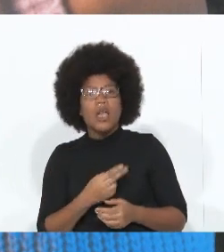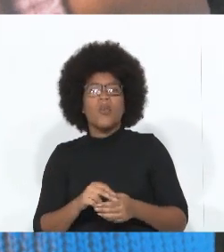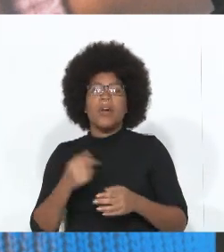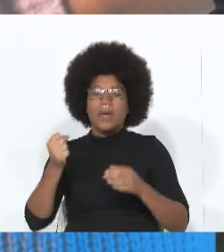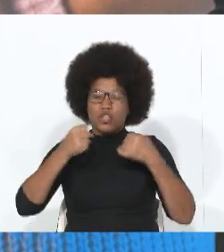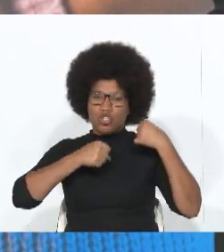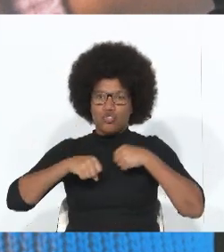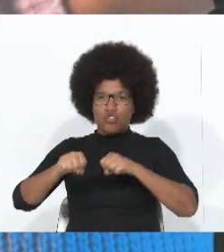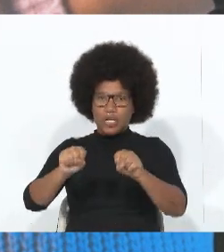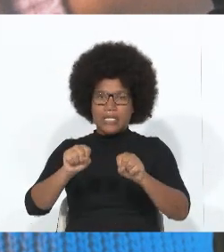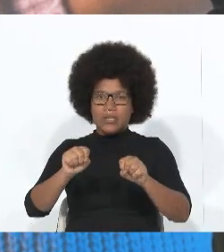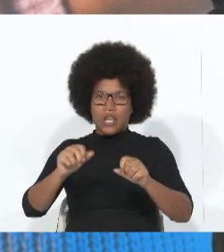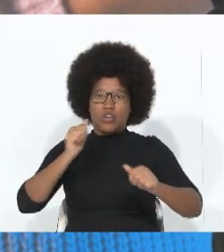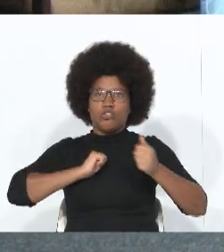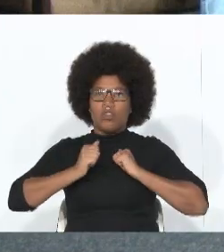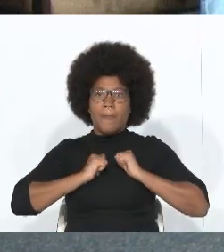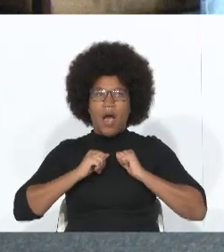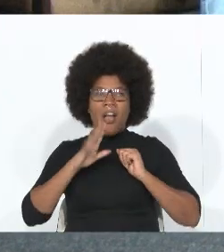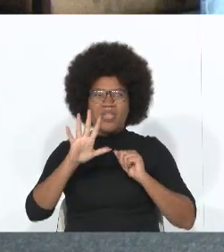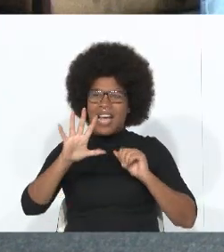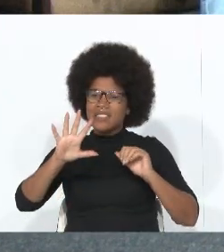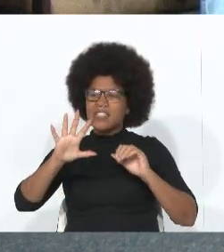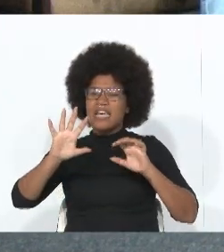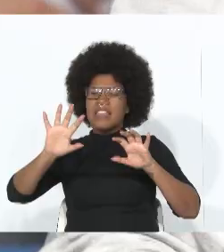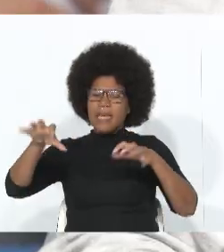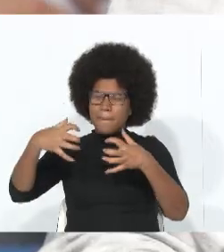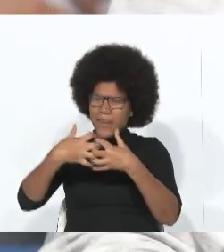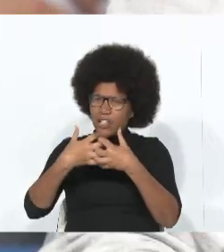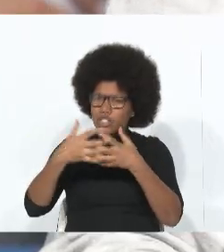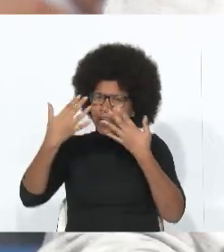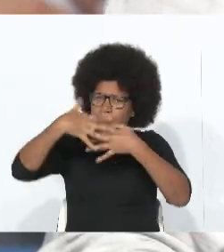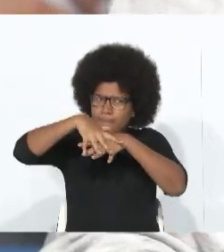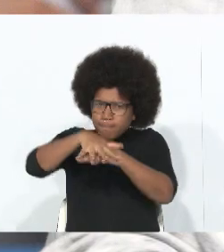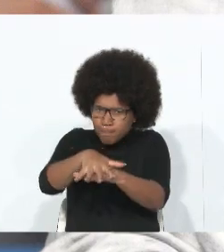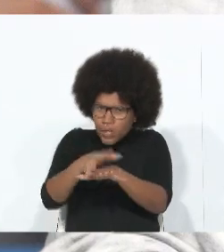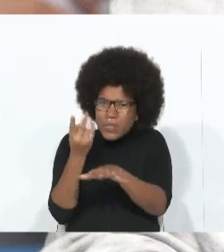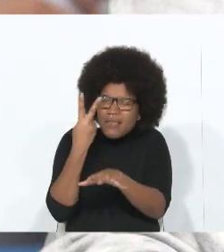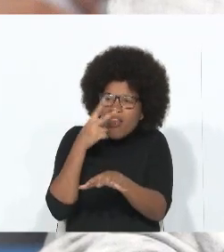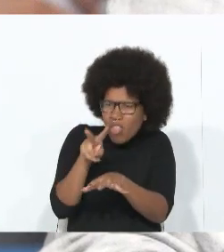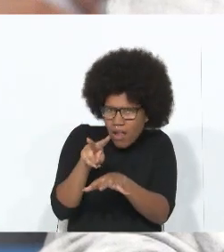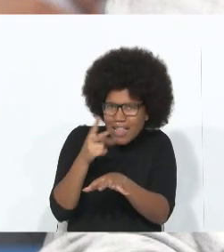theater. Right. But that's the hybrid. Yes. But that's the hybrid we need to look